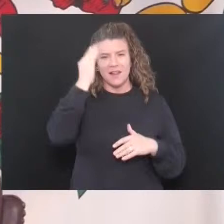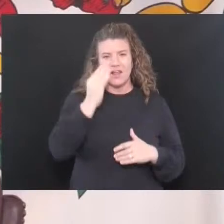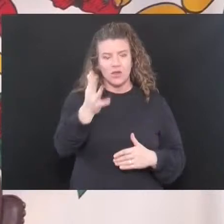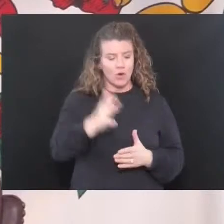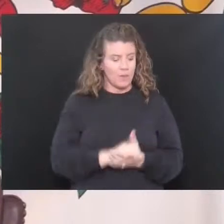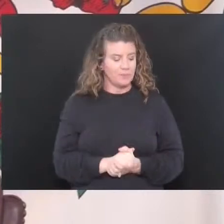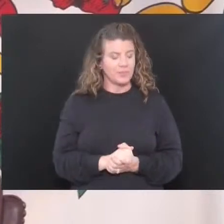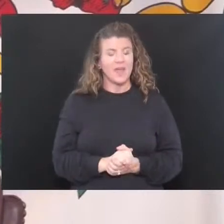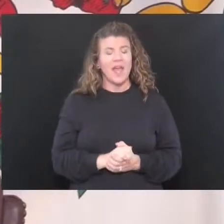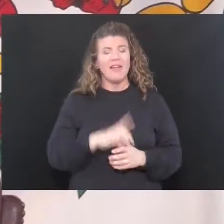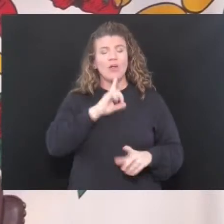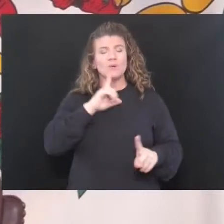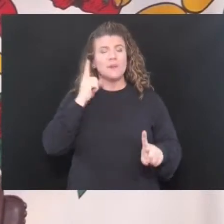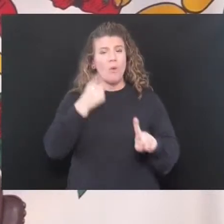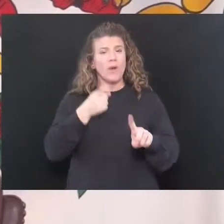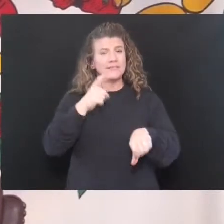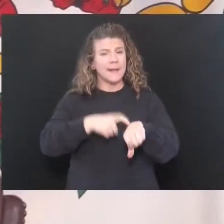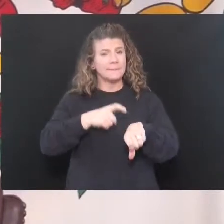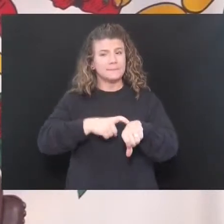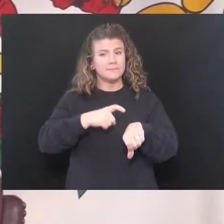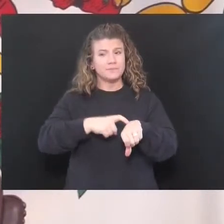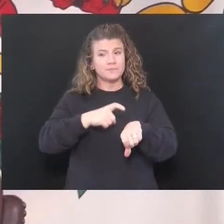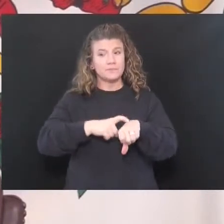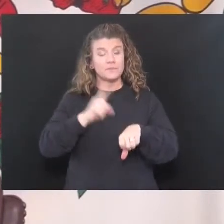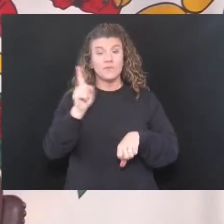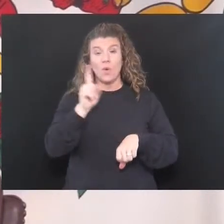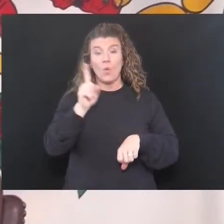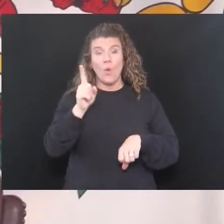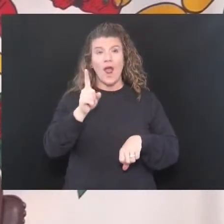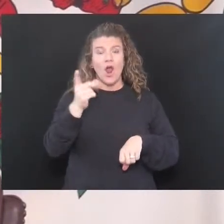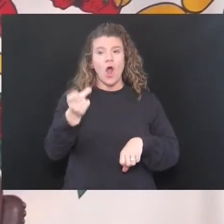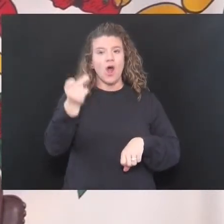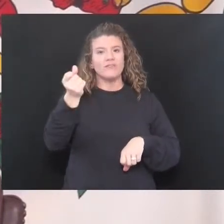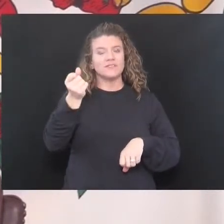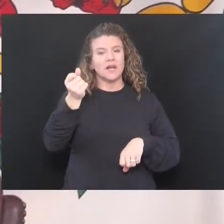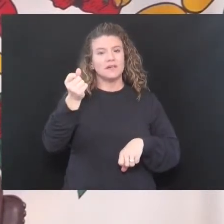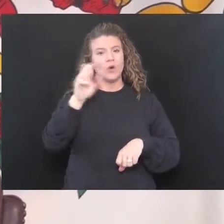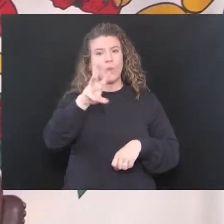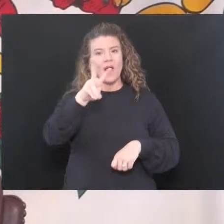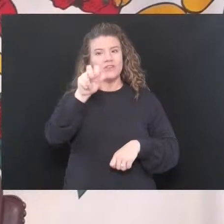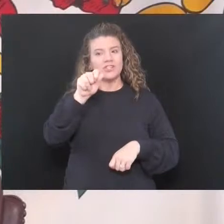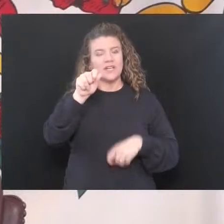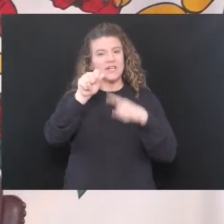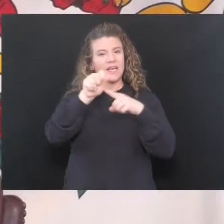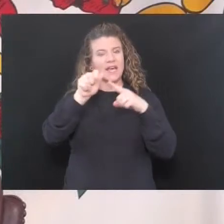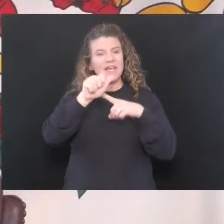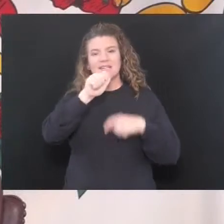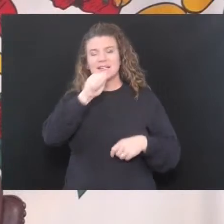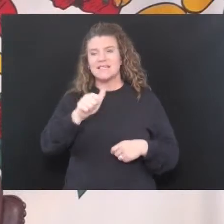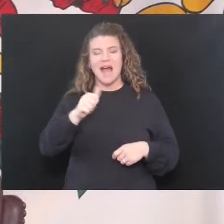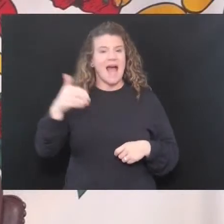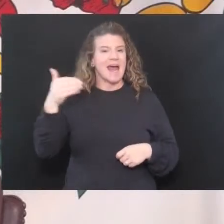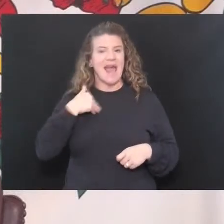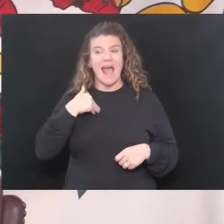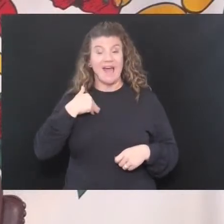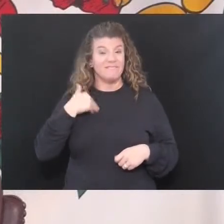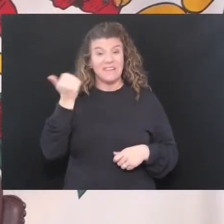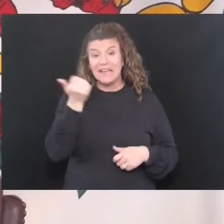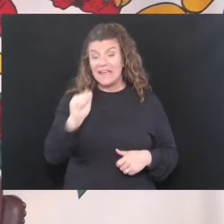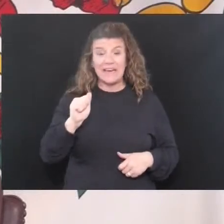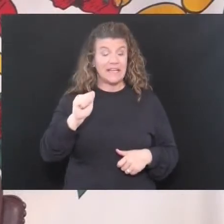there was a point in time here where all of a sudden West Virginia did not have the first